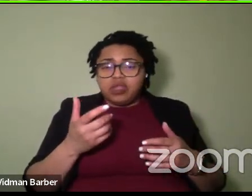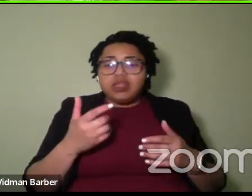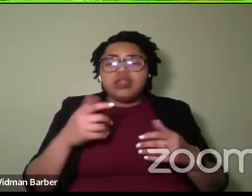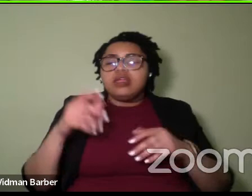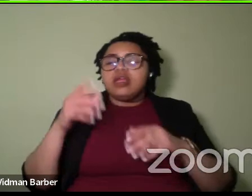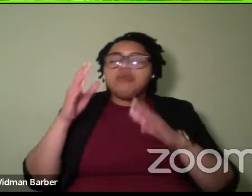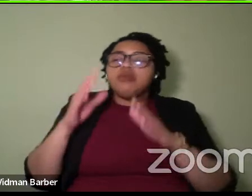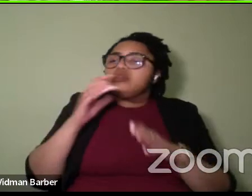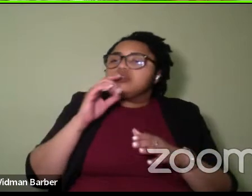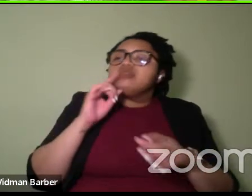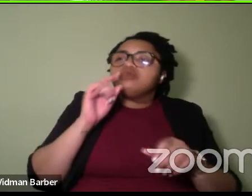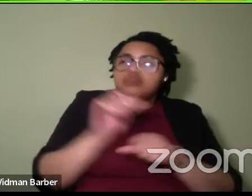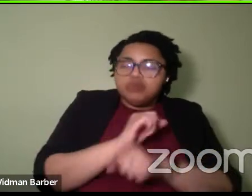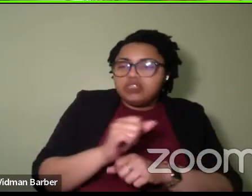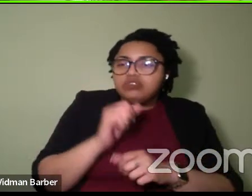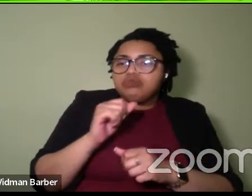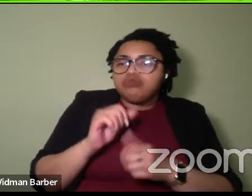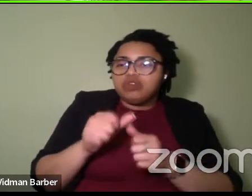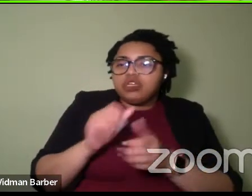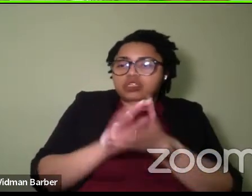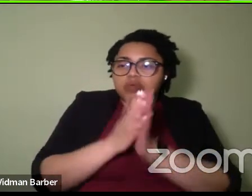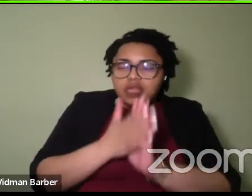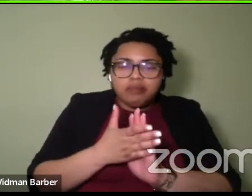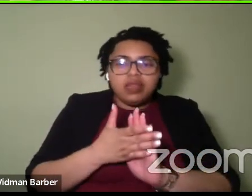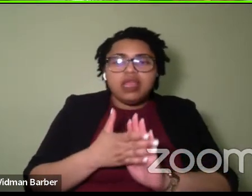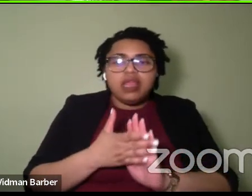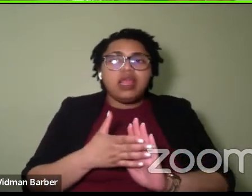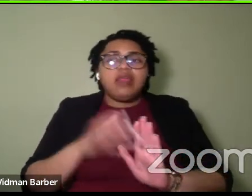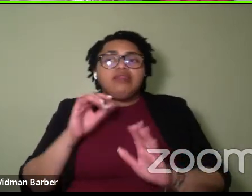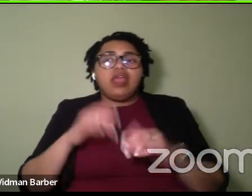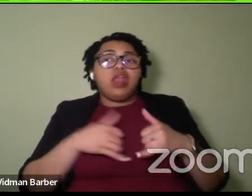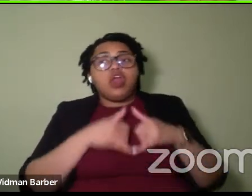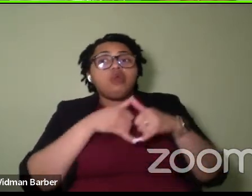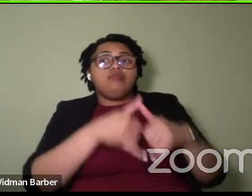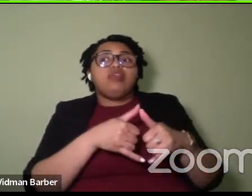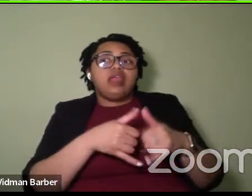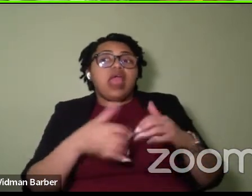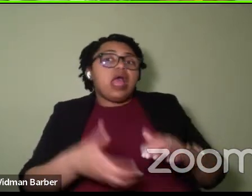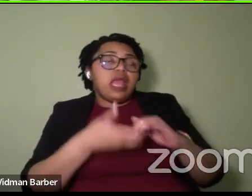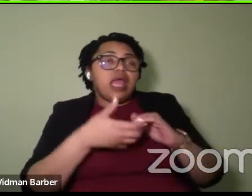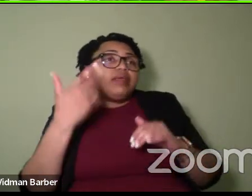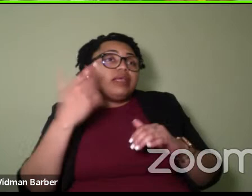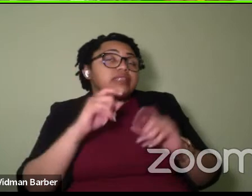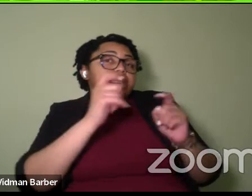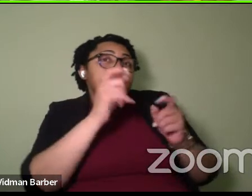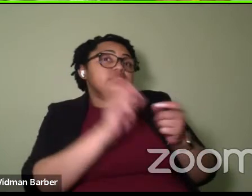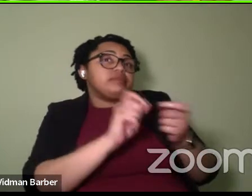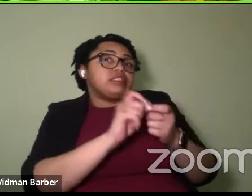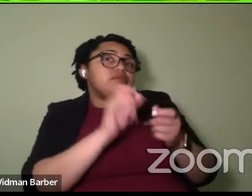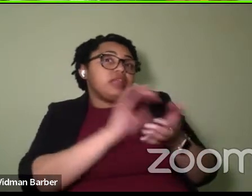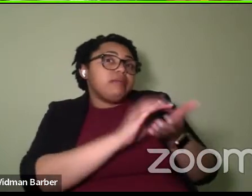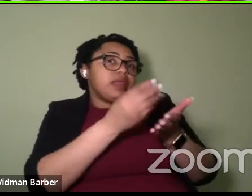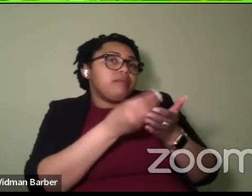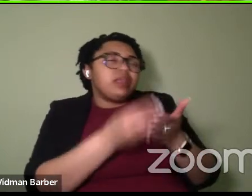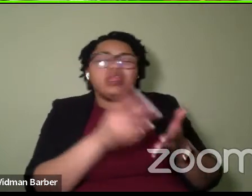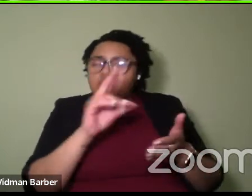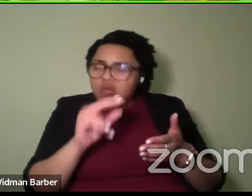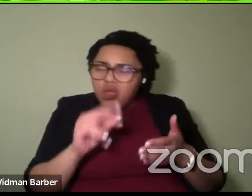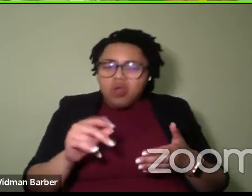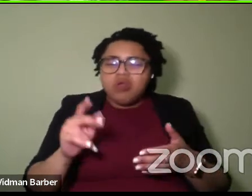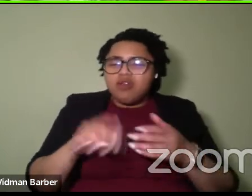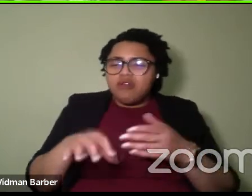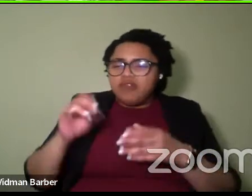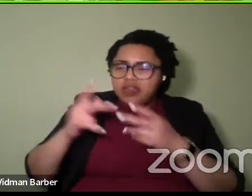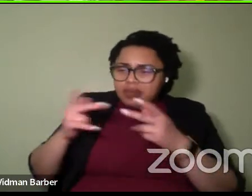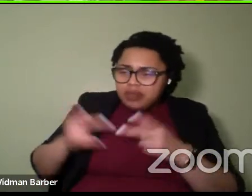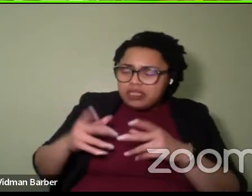want my name stamp on this recording because I donated X amount of money. And I think just finding spaces, being in conversation with